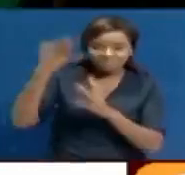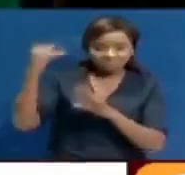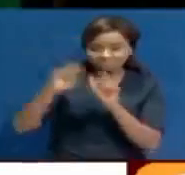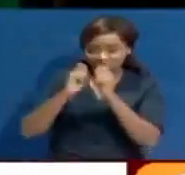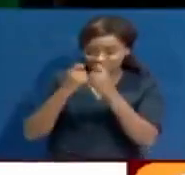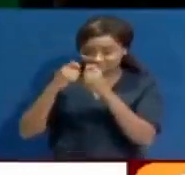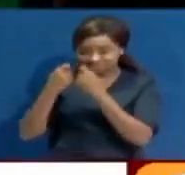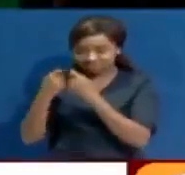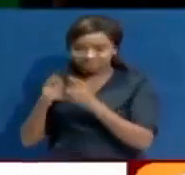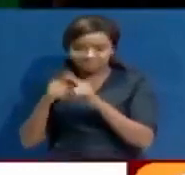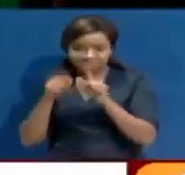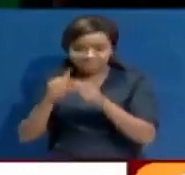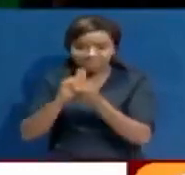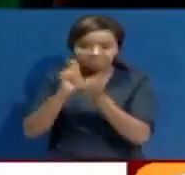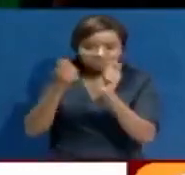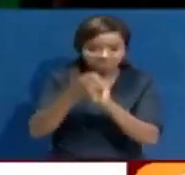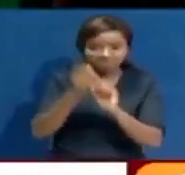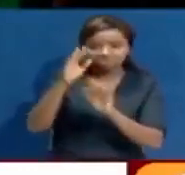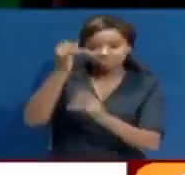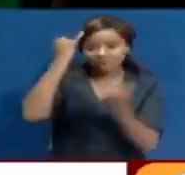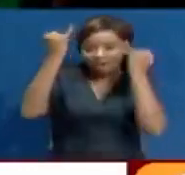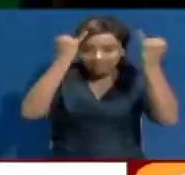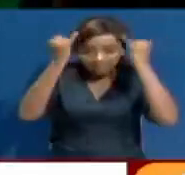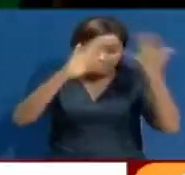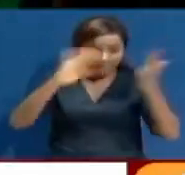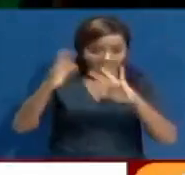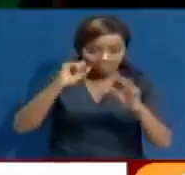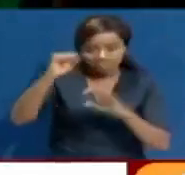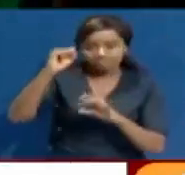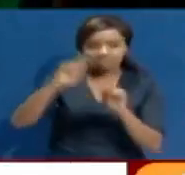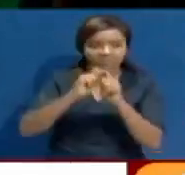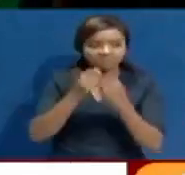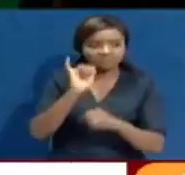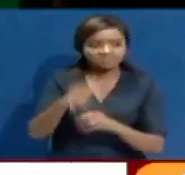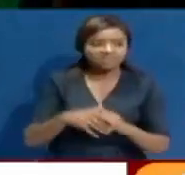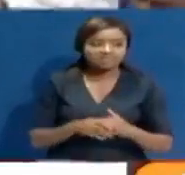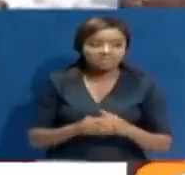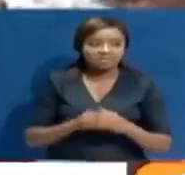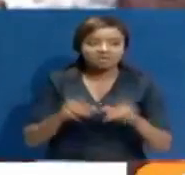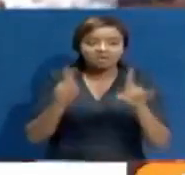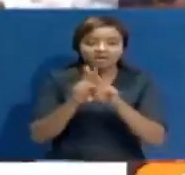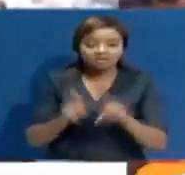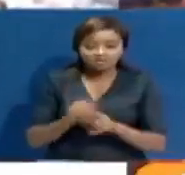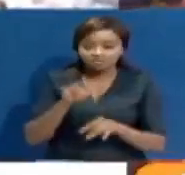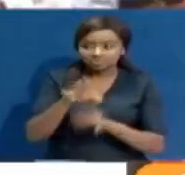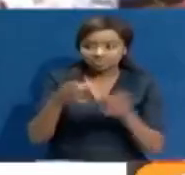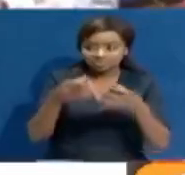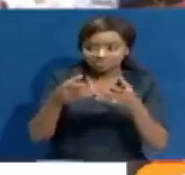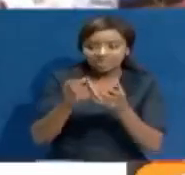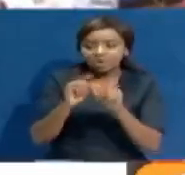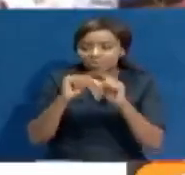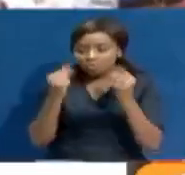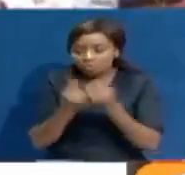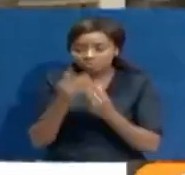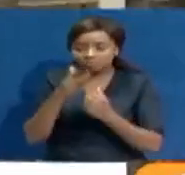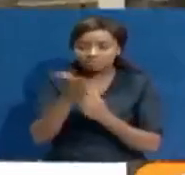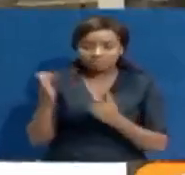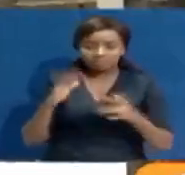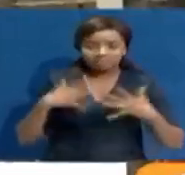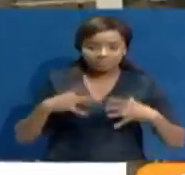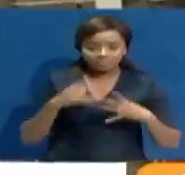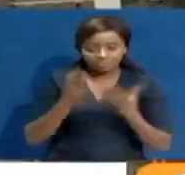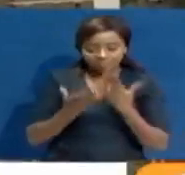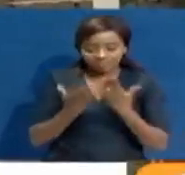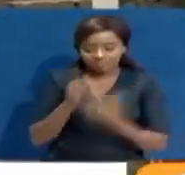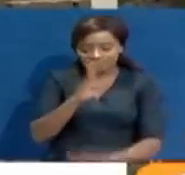politics. Kimunya says despite BBI being unpalatable for a cross-section of the population, it could have the antidote for reviving the